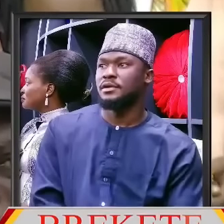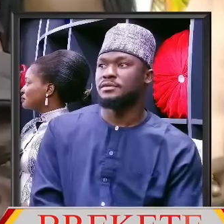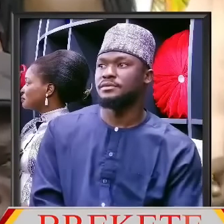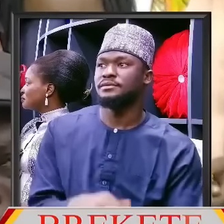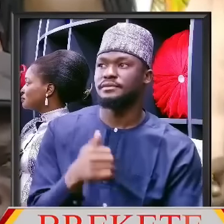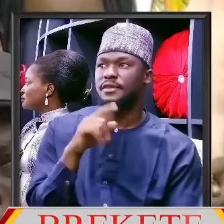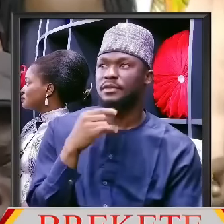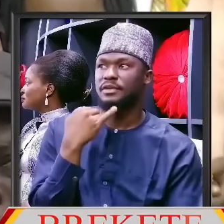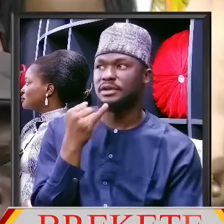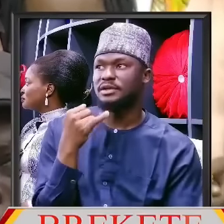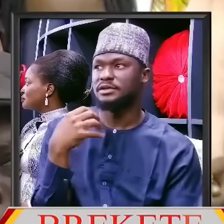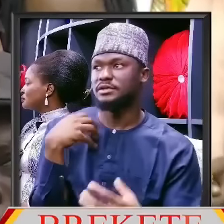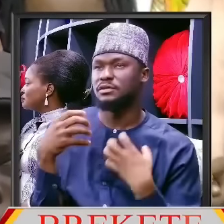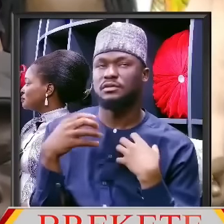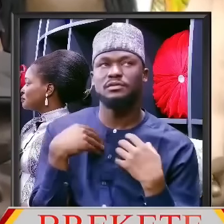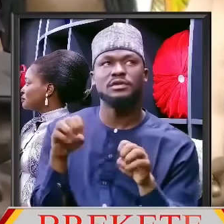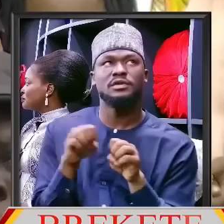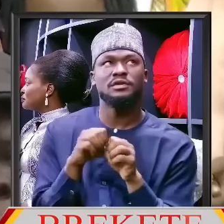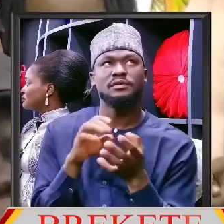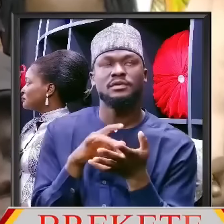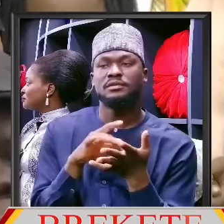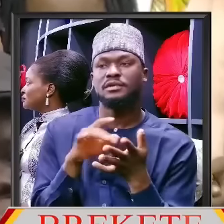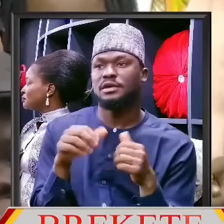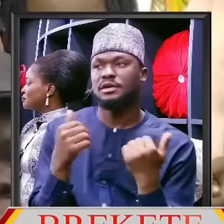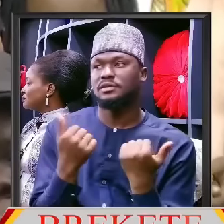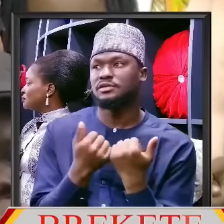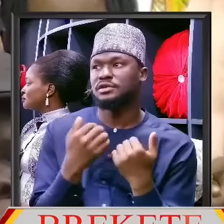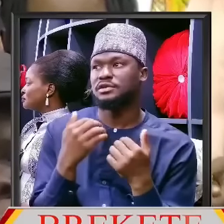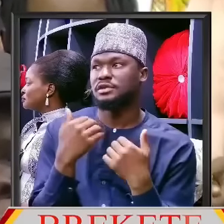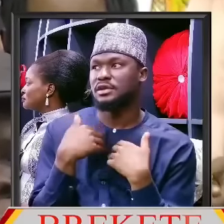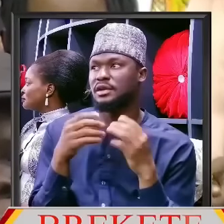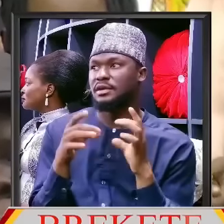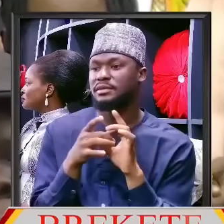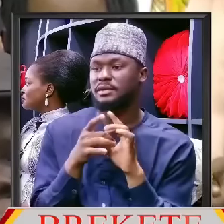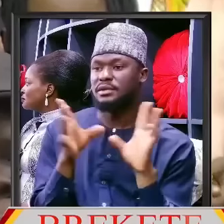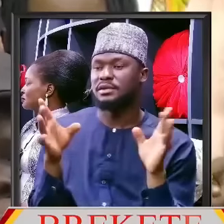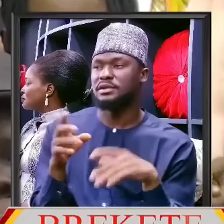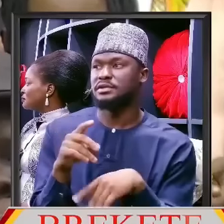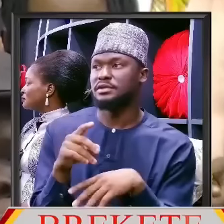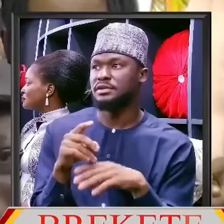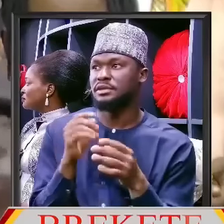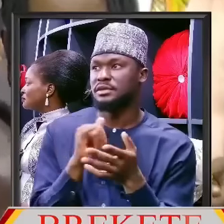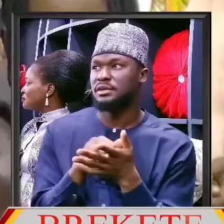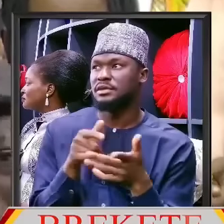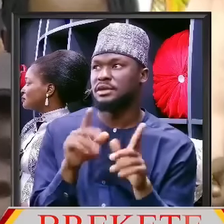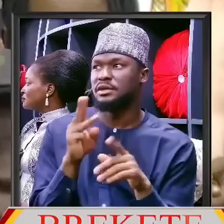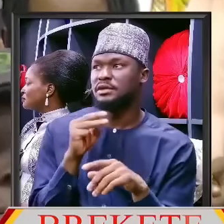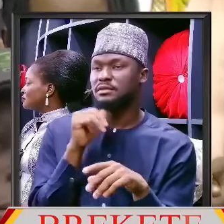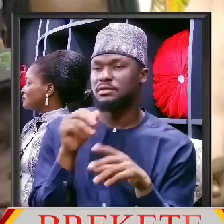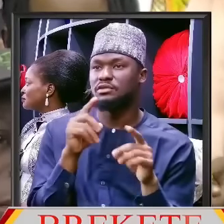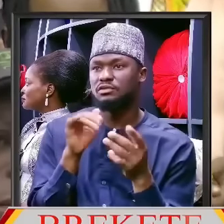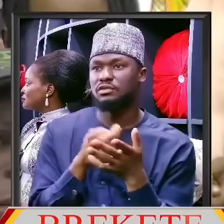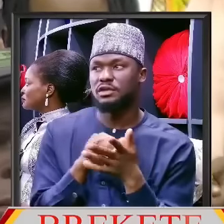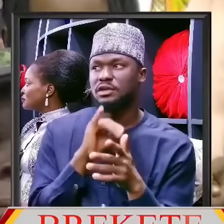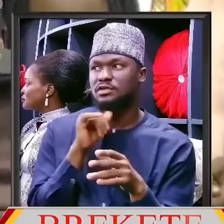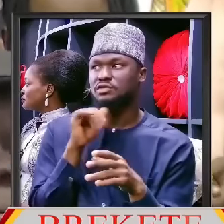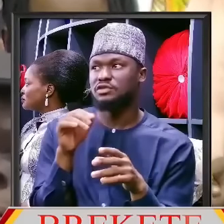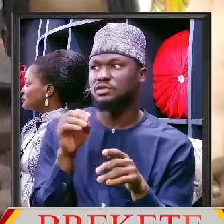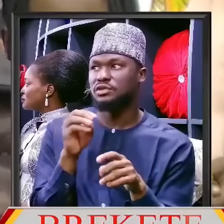Everybody they shout. Even medical association release a communique say make Ambrose Alli no do that kind of thing, say no day